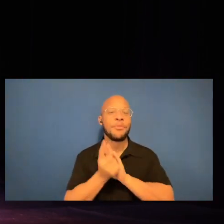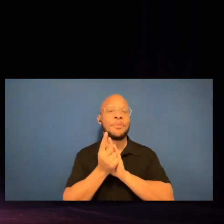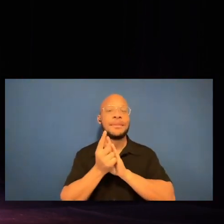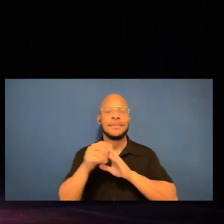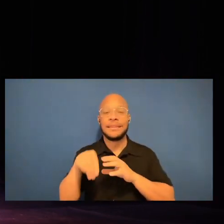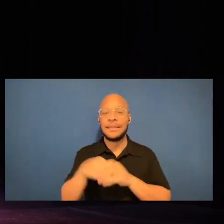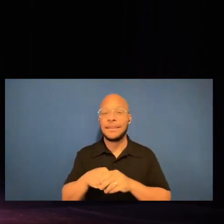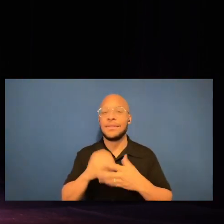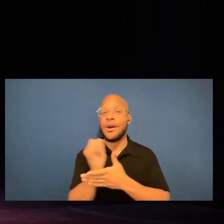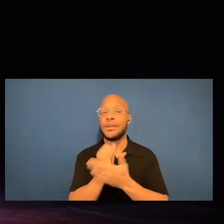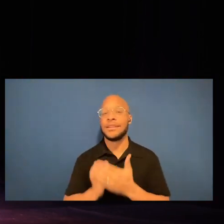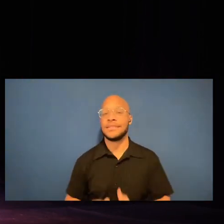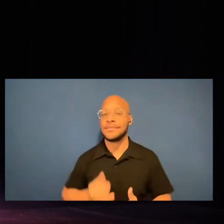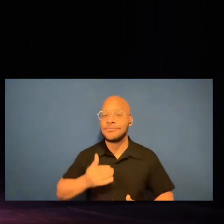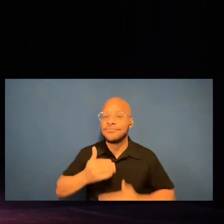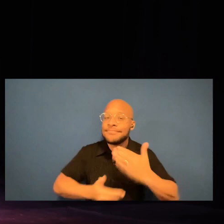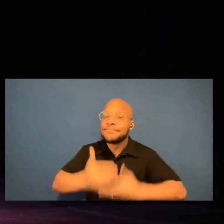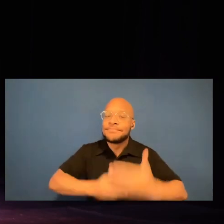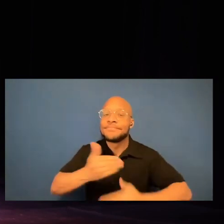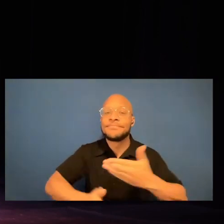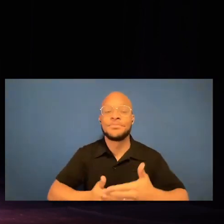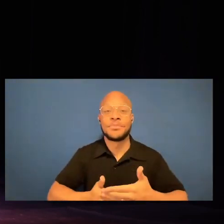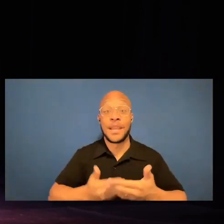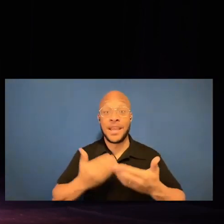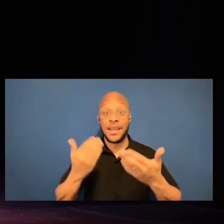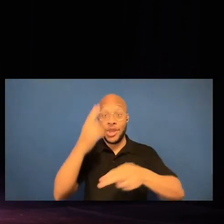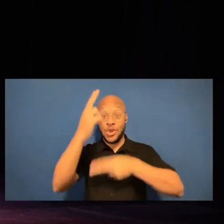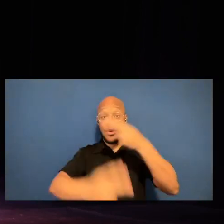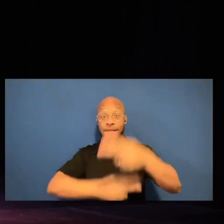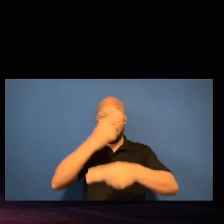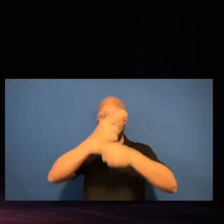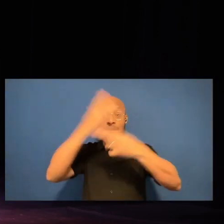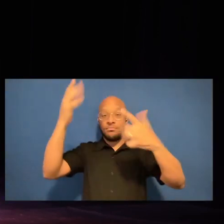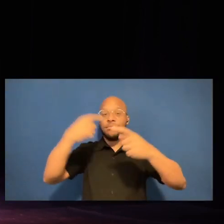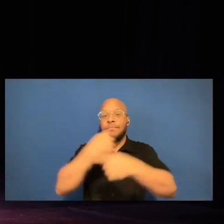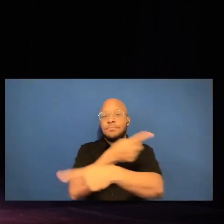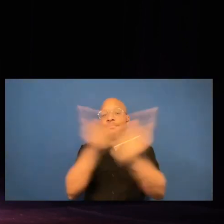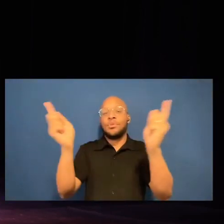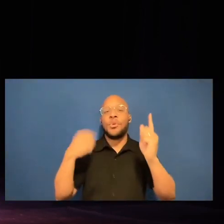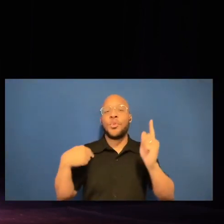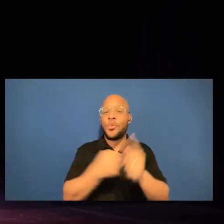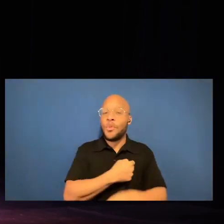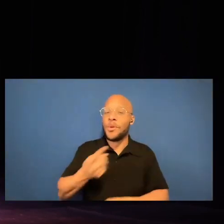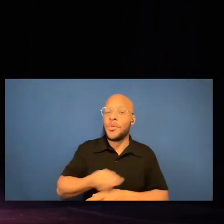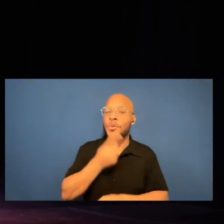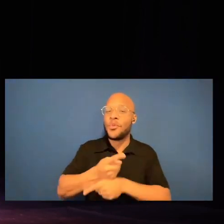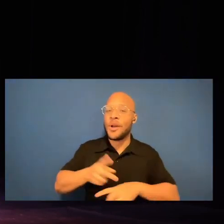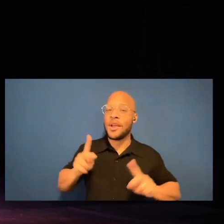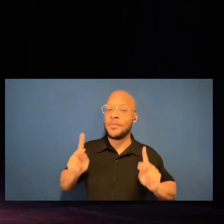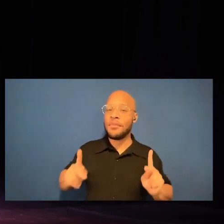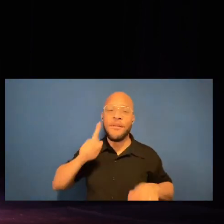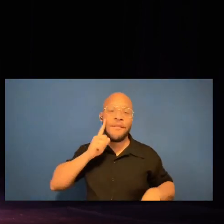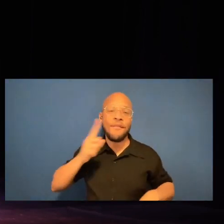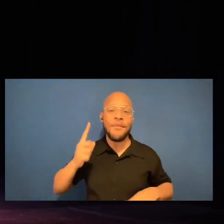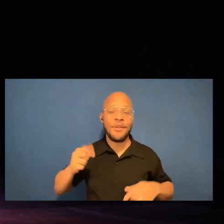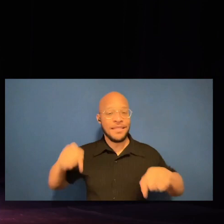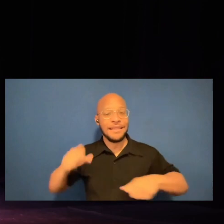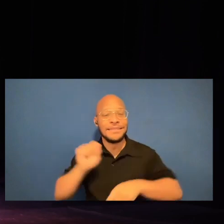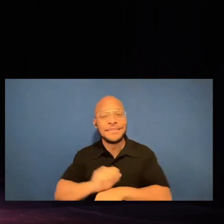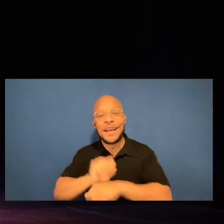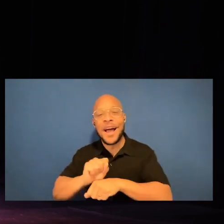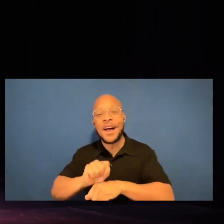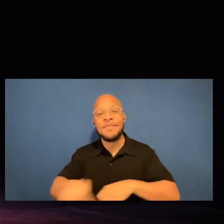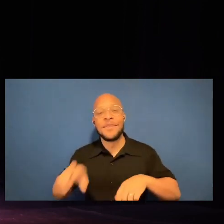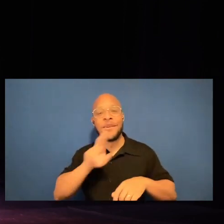continuum. The universe has proclaimed that we are the right people for this job of reclamation. Pushing past